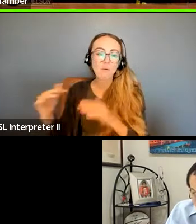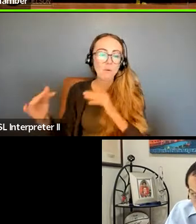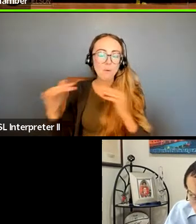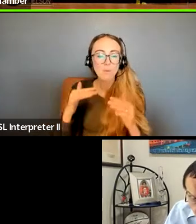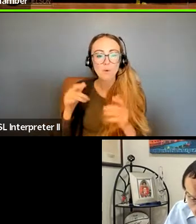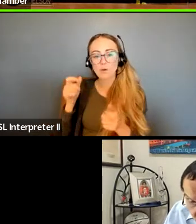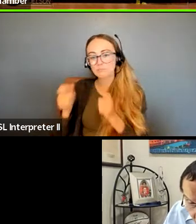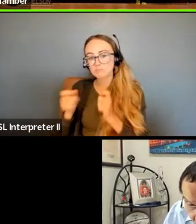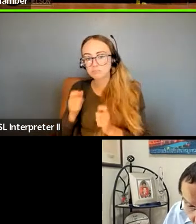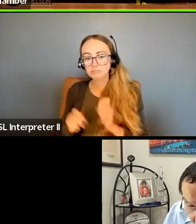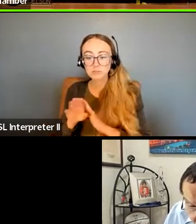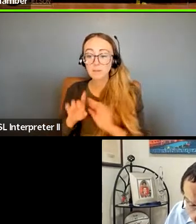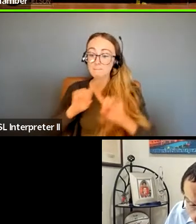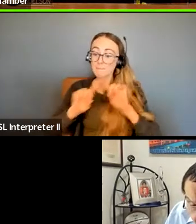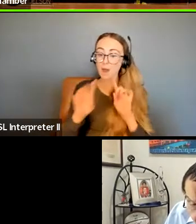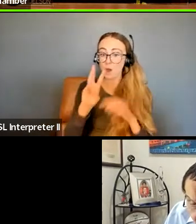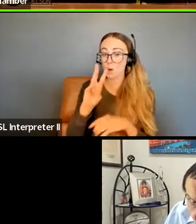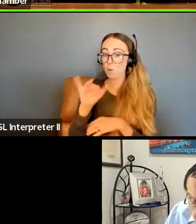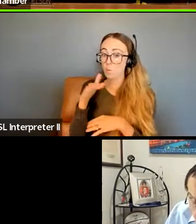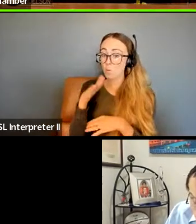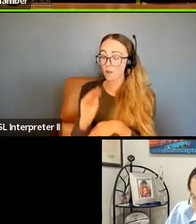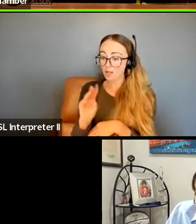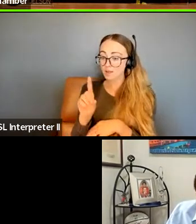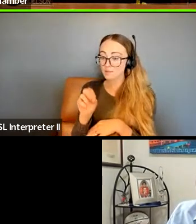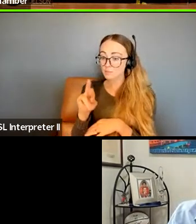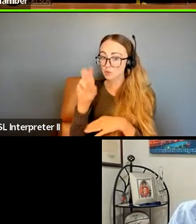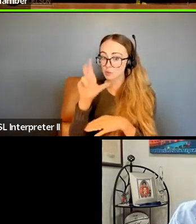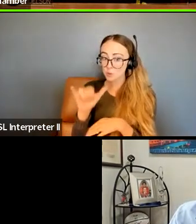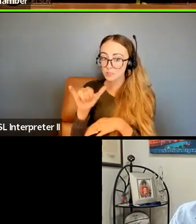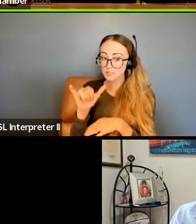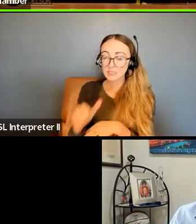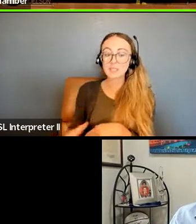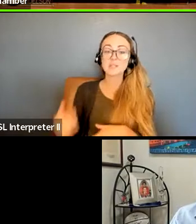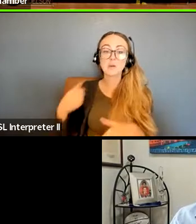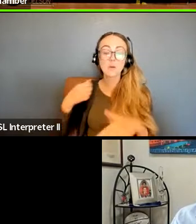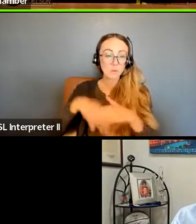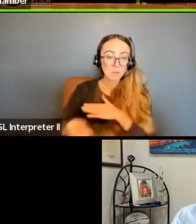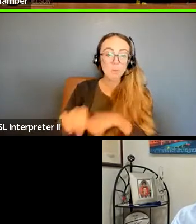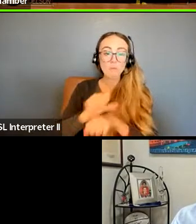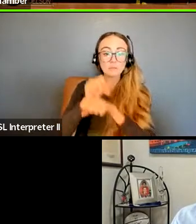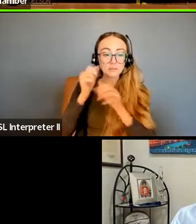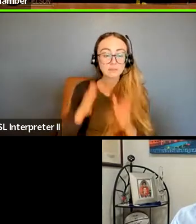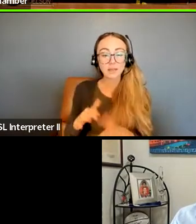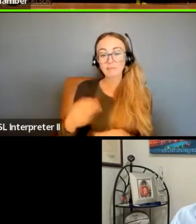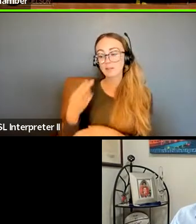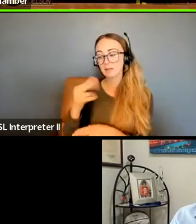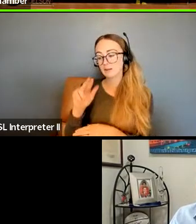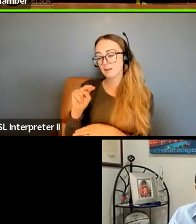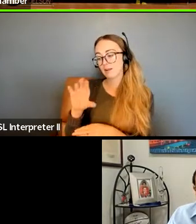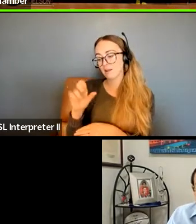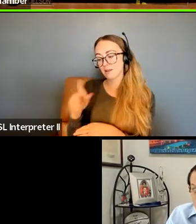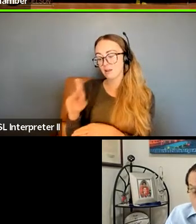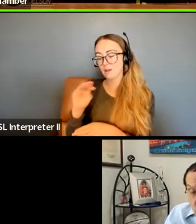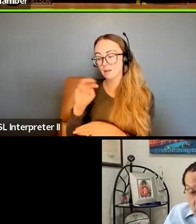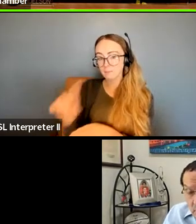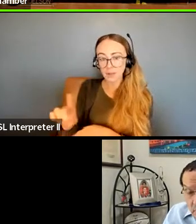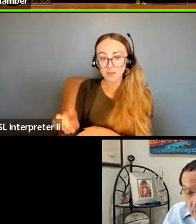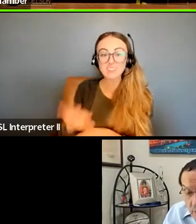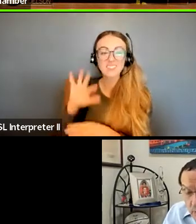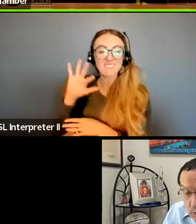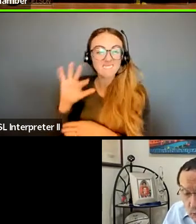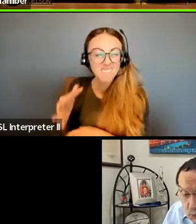William Dorsey Swan was born into slavery in Hancock, Maryland in 1858 as the fifth of 13